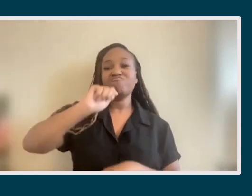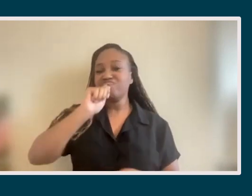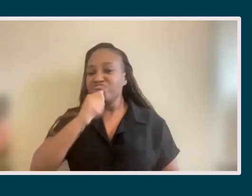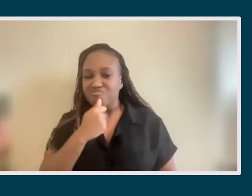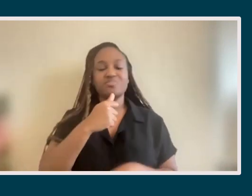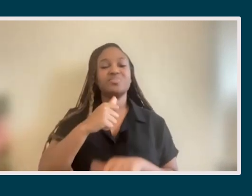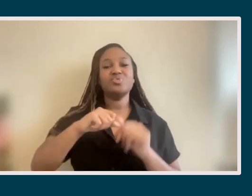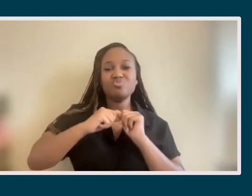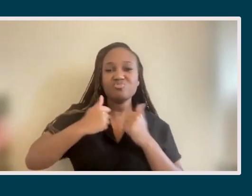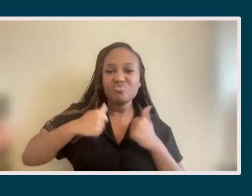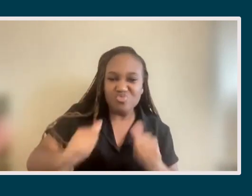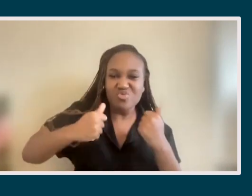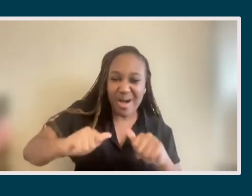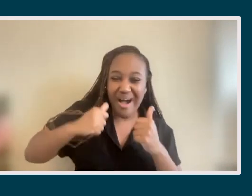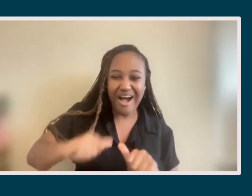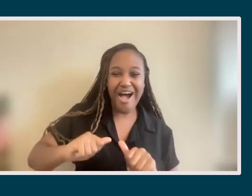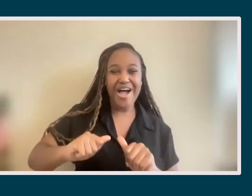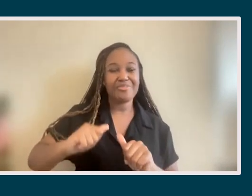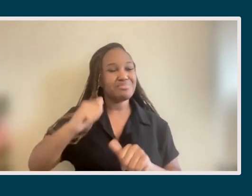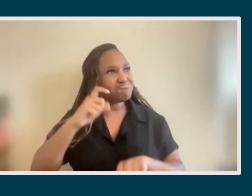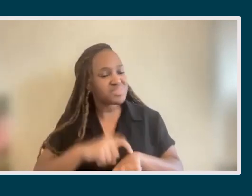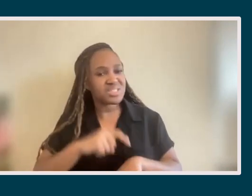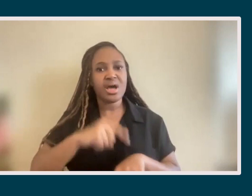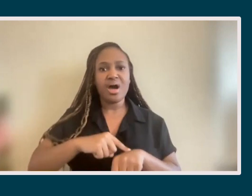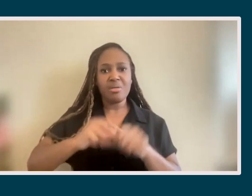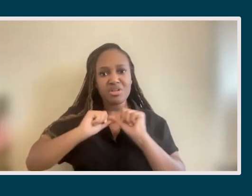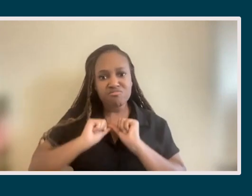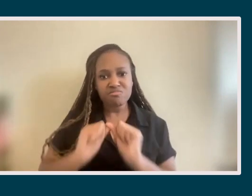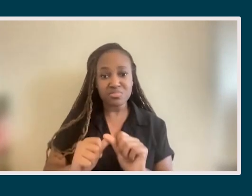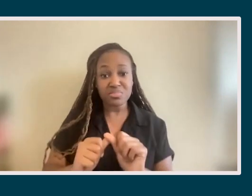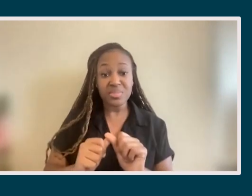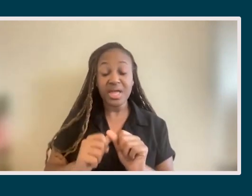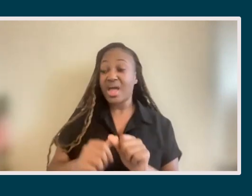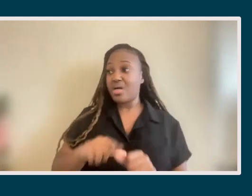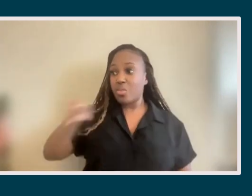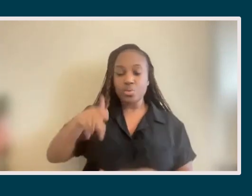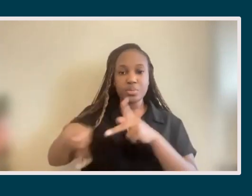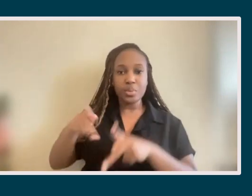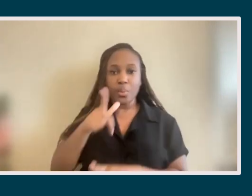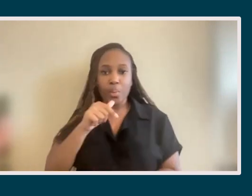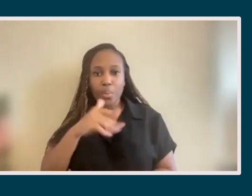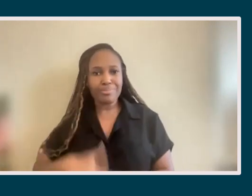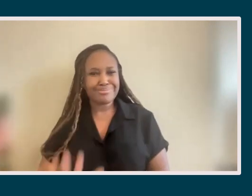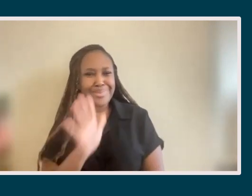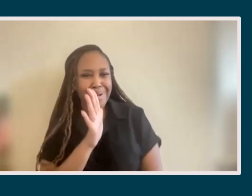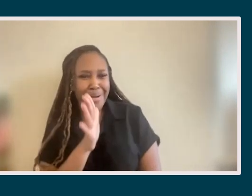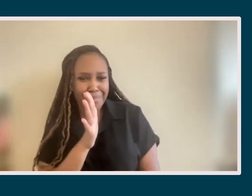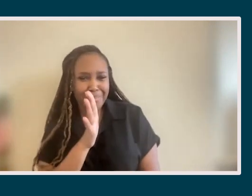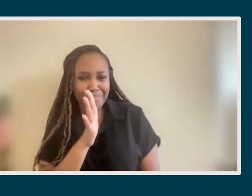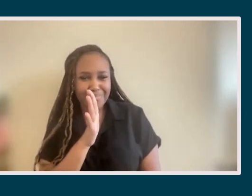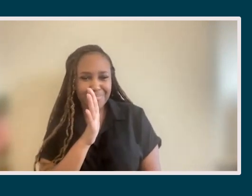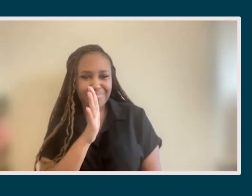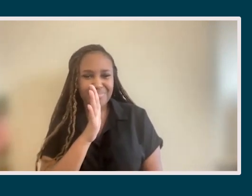And we're like, it's our moms, because both of our moms have really lived out their values in their work and the